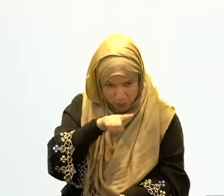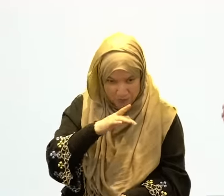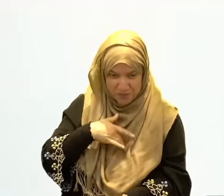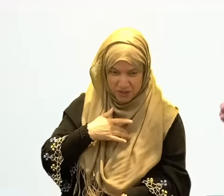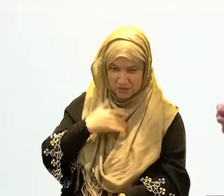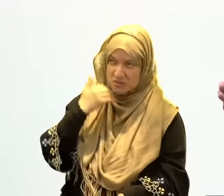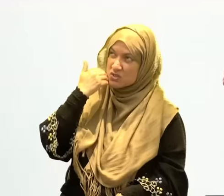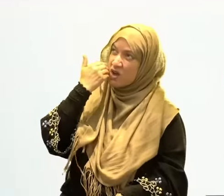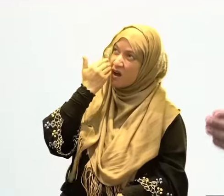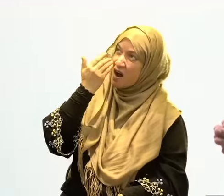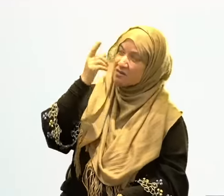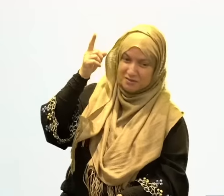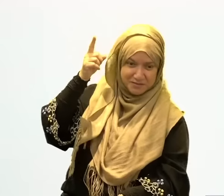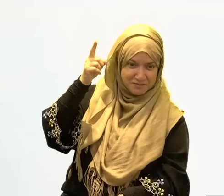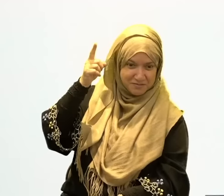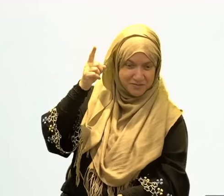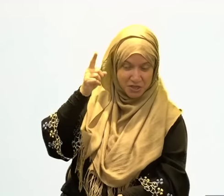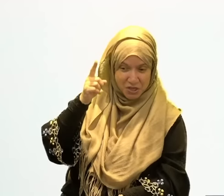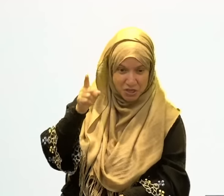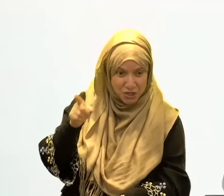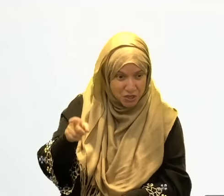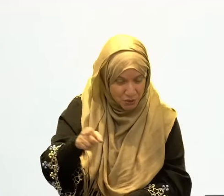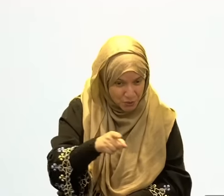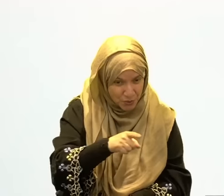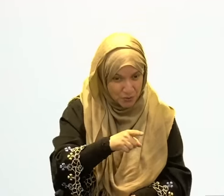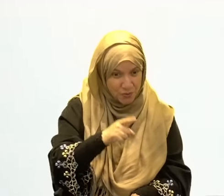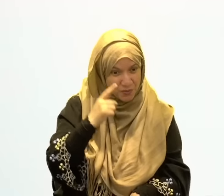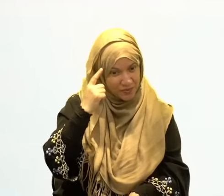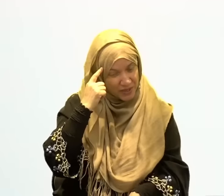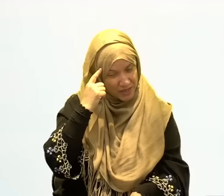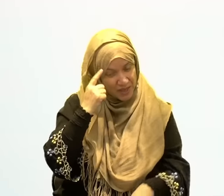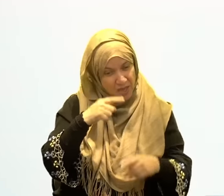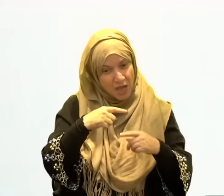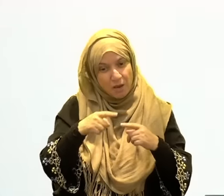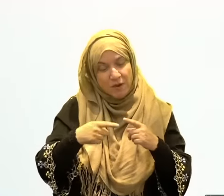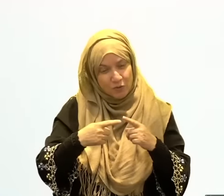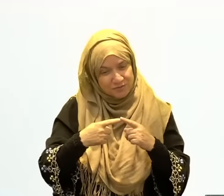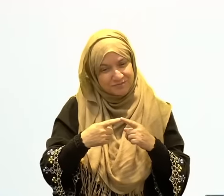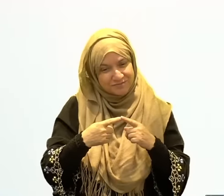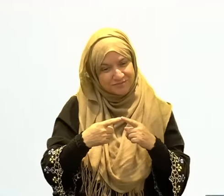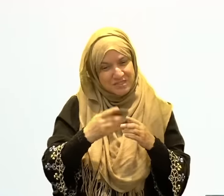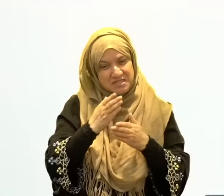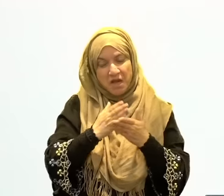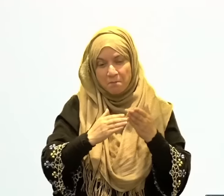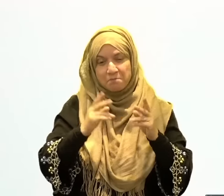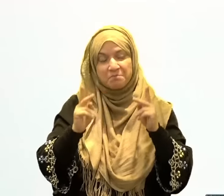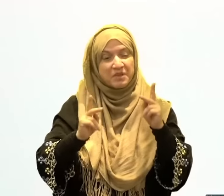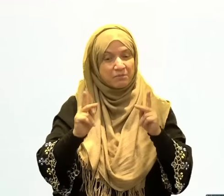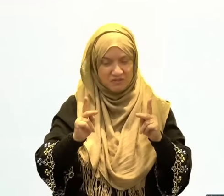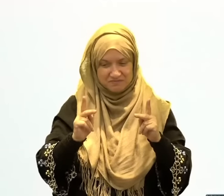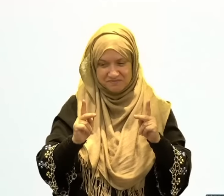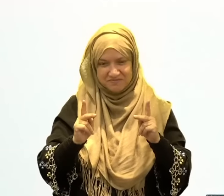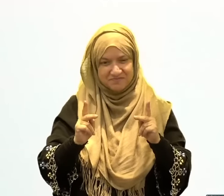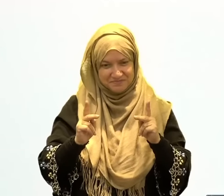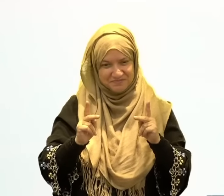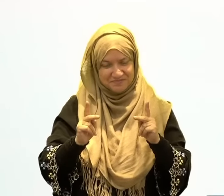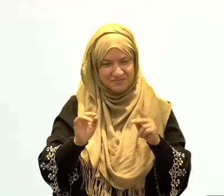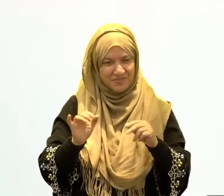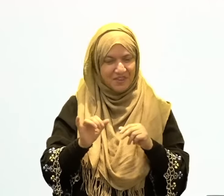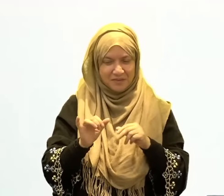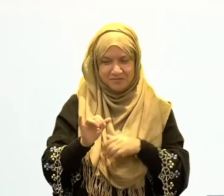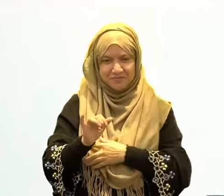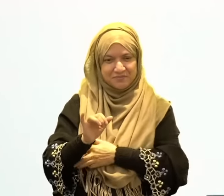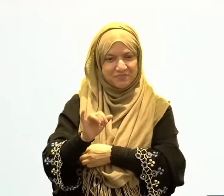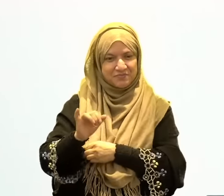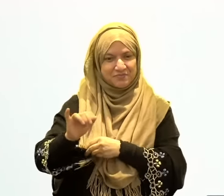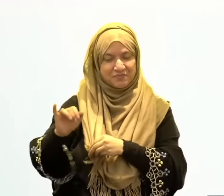don't do certain things in public, right? Because you naturally feel a sense of shame in the sight of